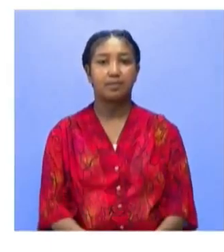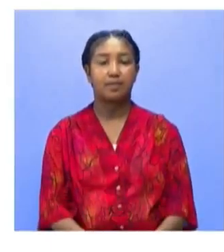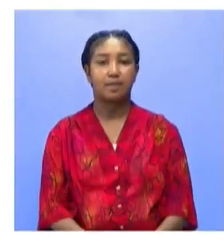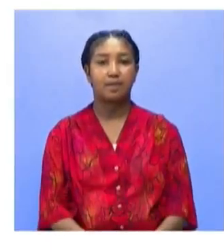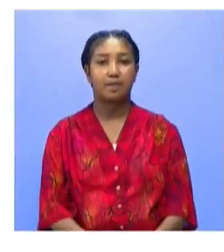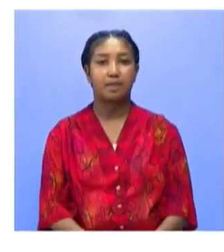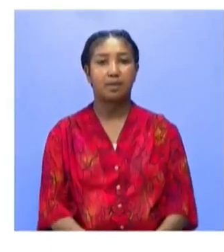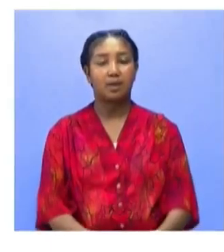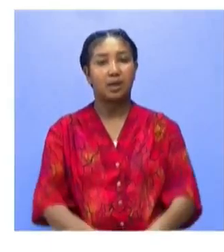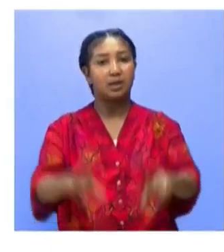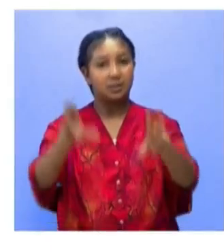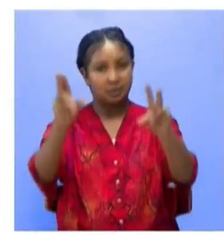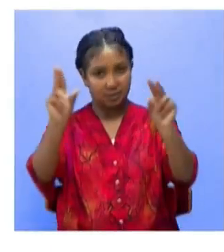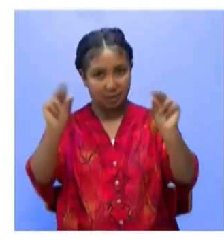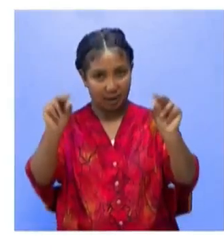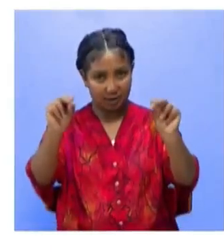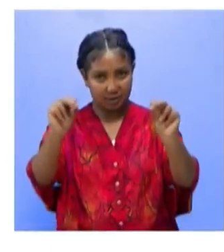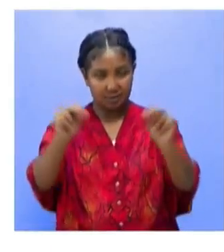not.